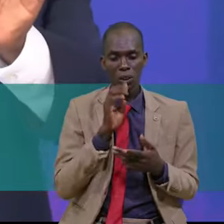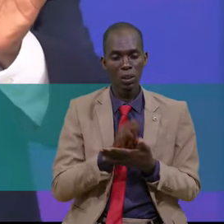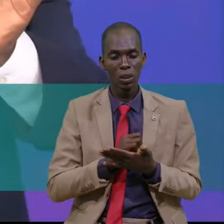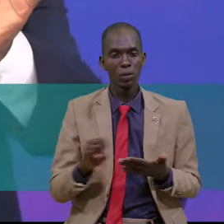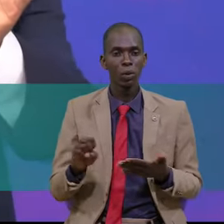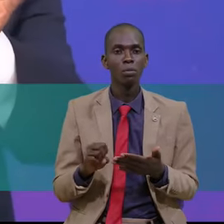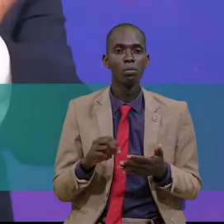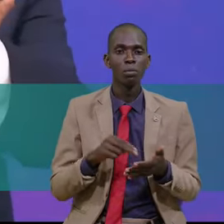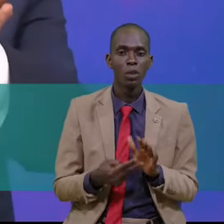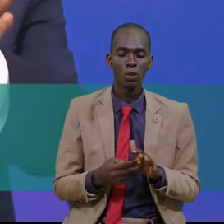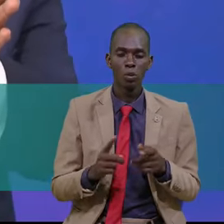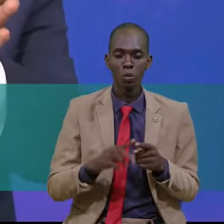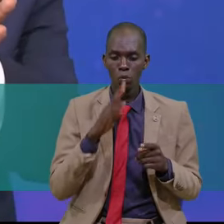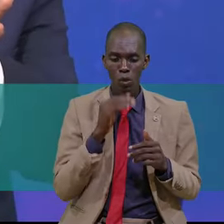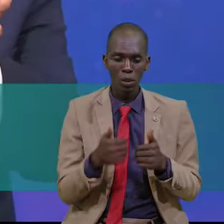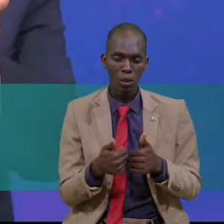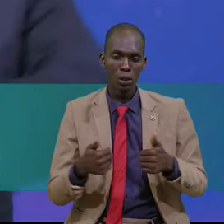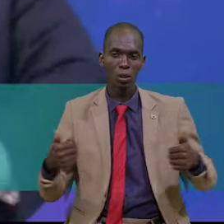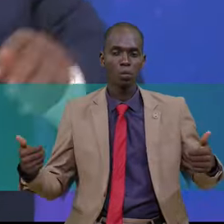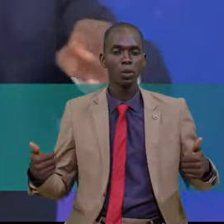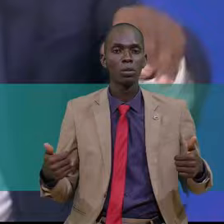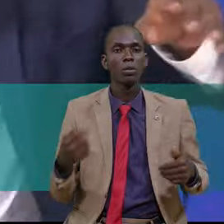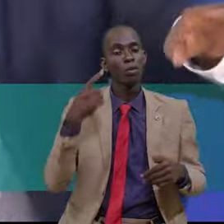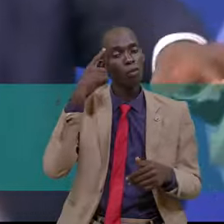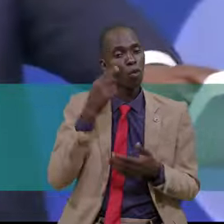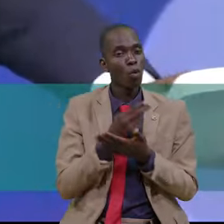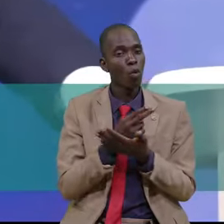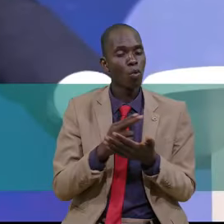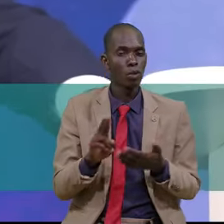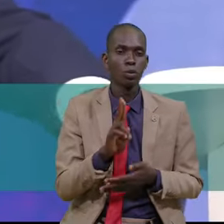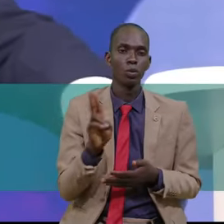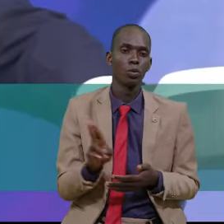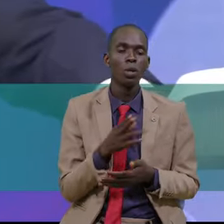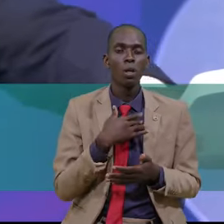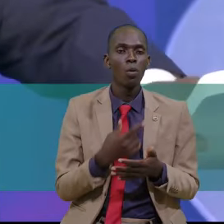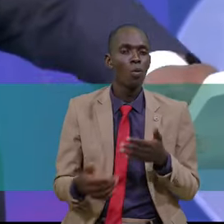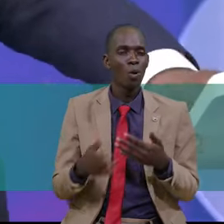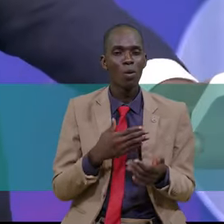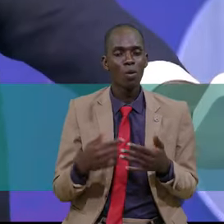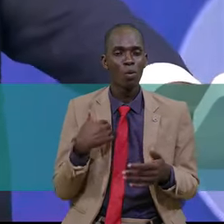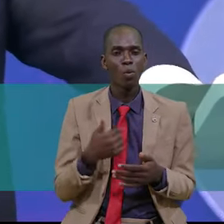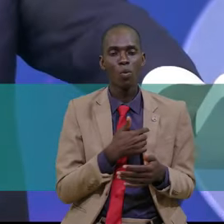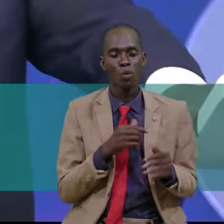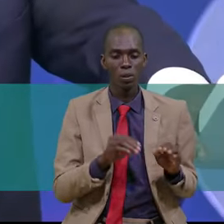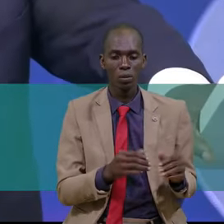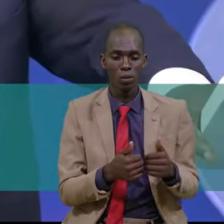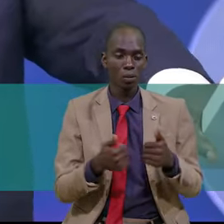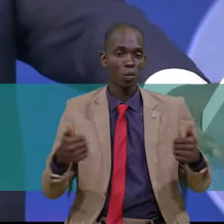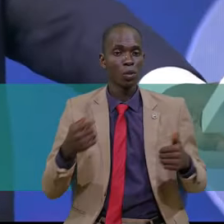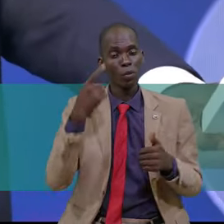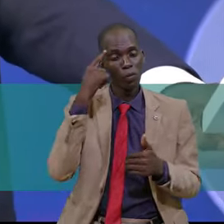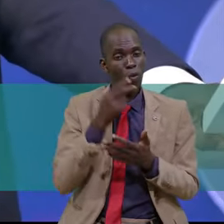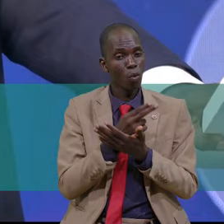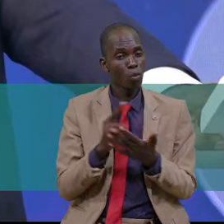set apart for Holy use and whatever you set apart for Holy use must be